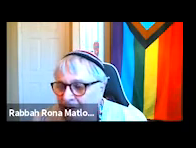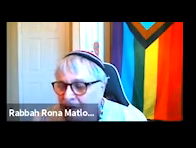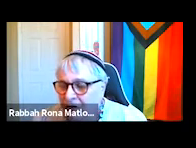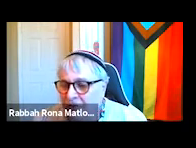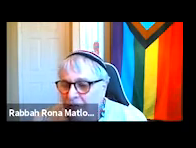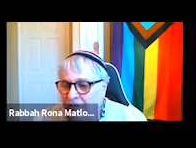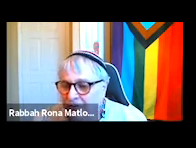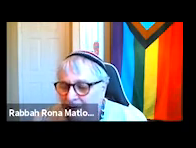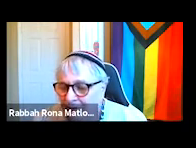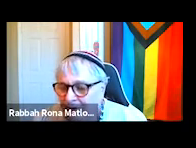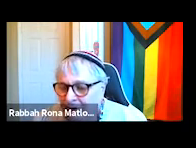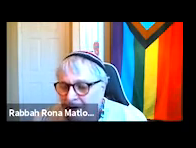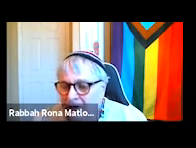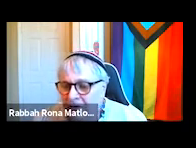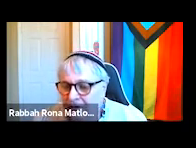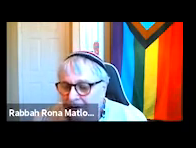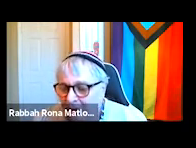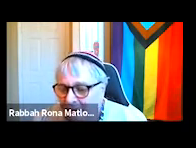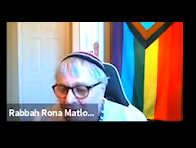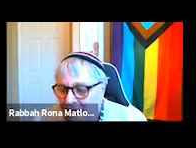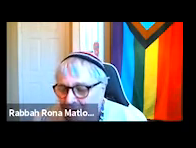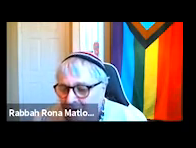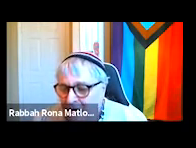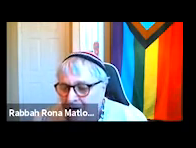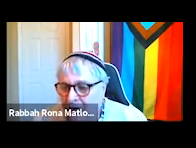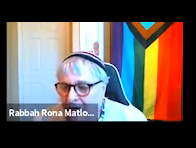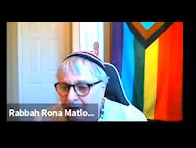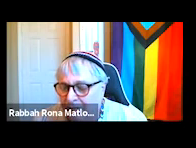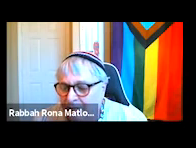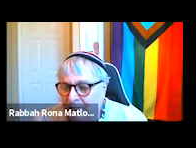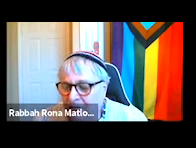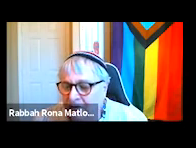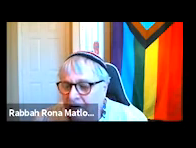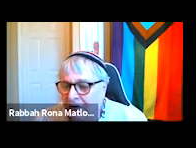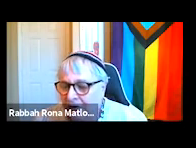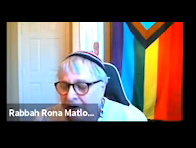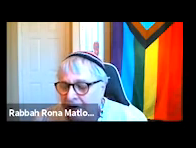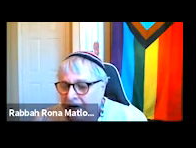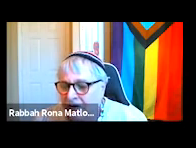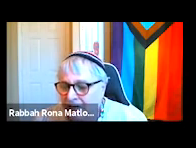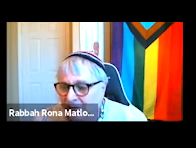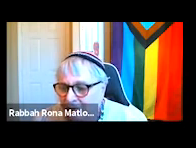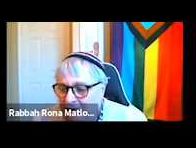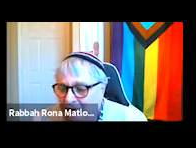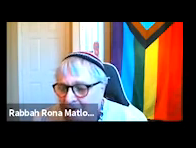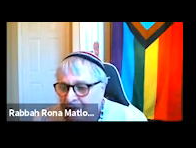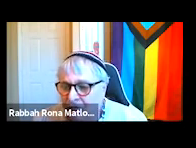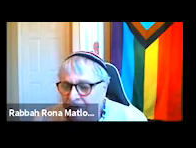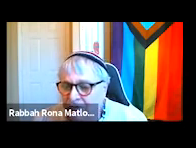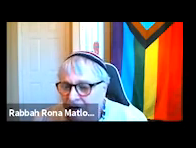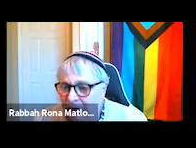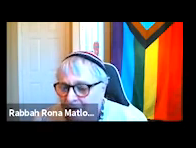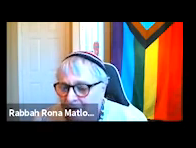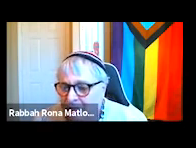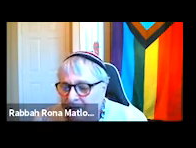and one other person dealing with that. There are, of course,